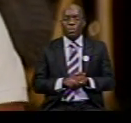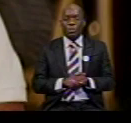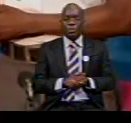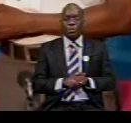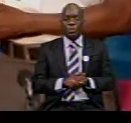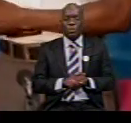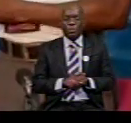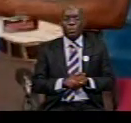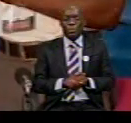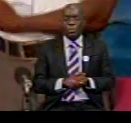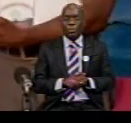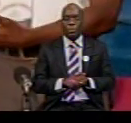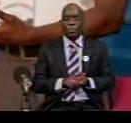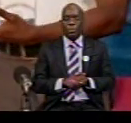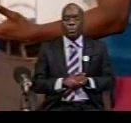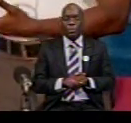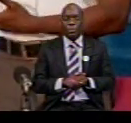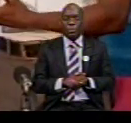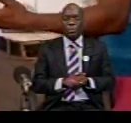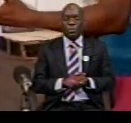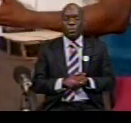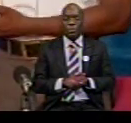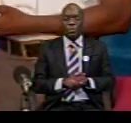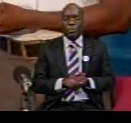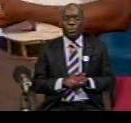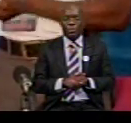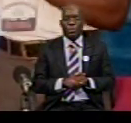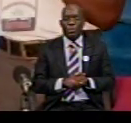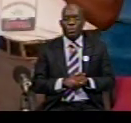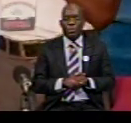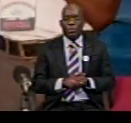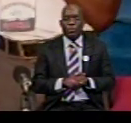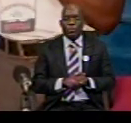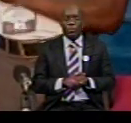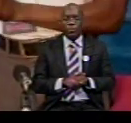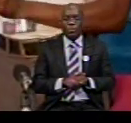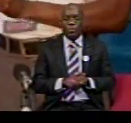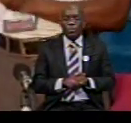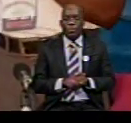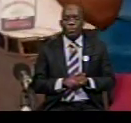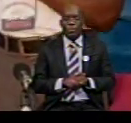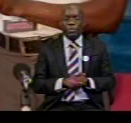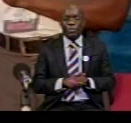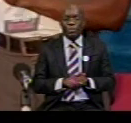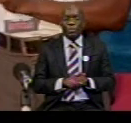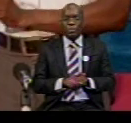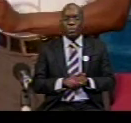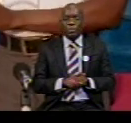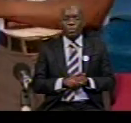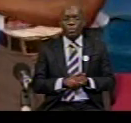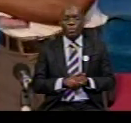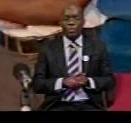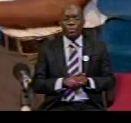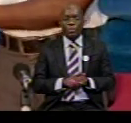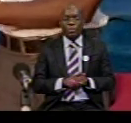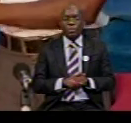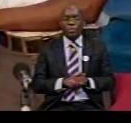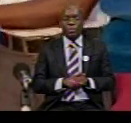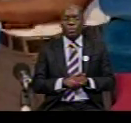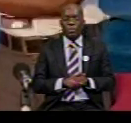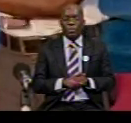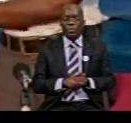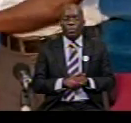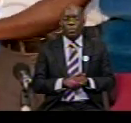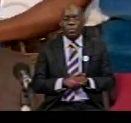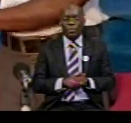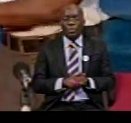in Ogbomoso, she took that prayer request to God in prayer. And the Lord answered her prayer, gladdened her heart. And by the grace of God,